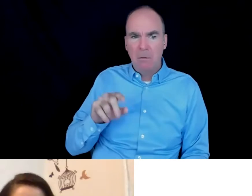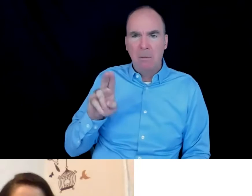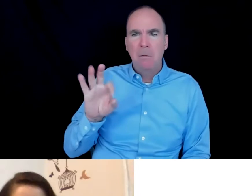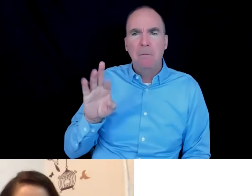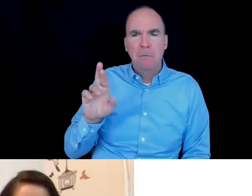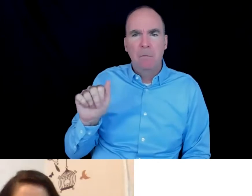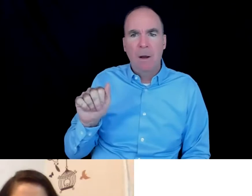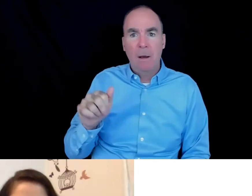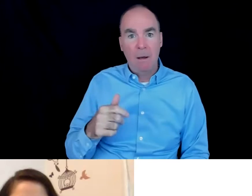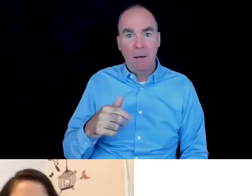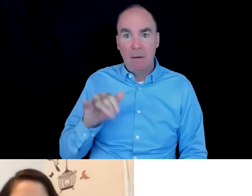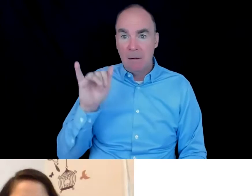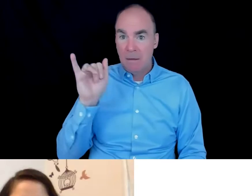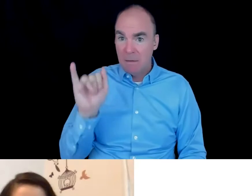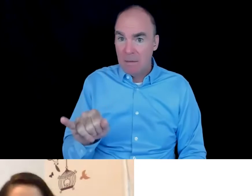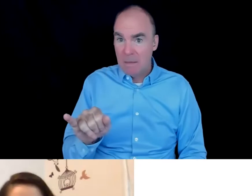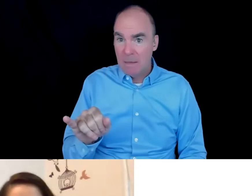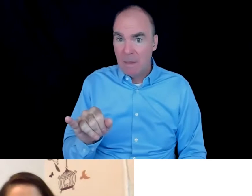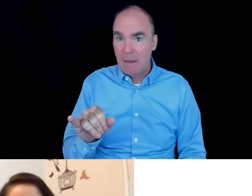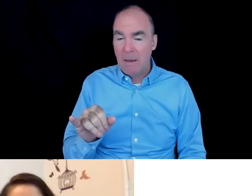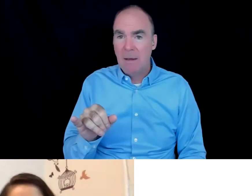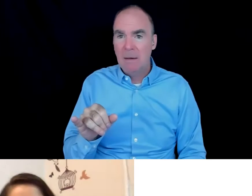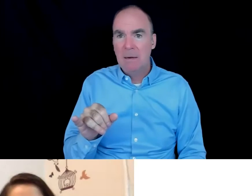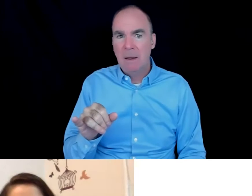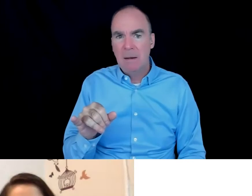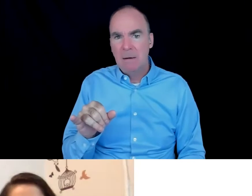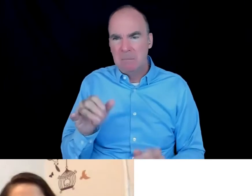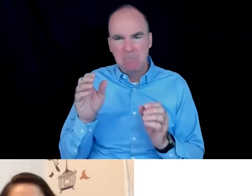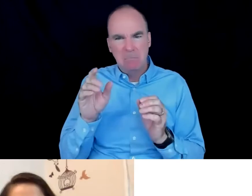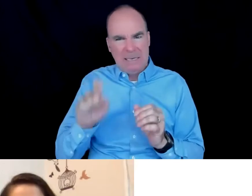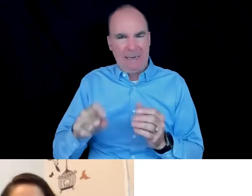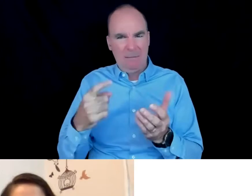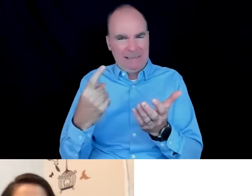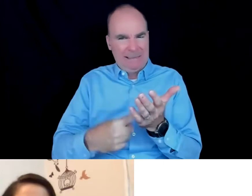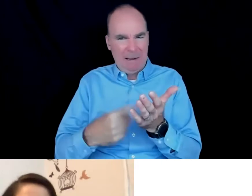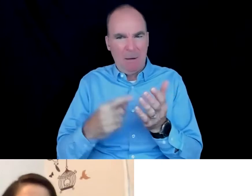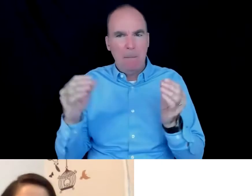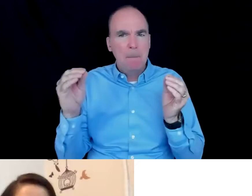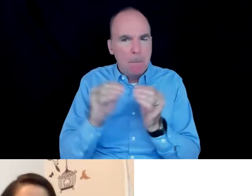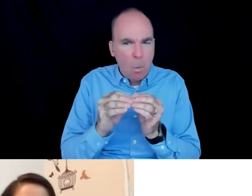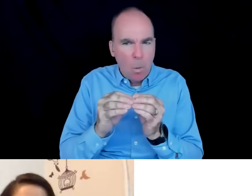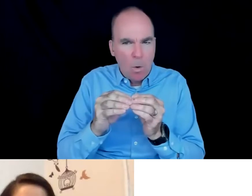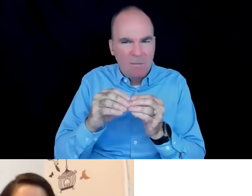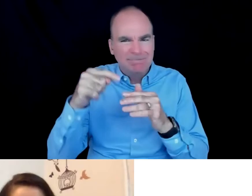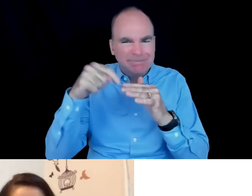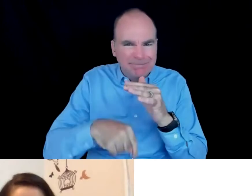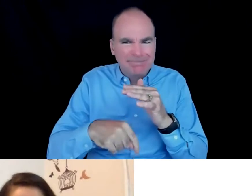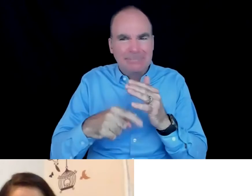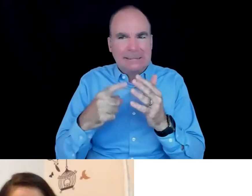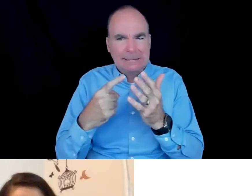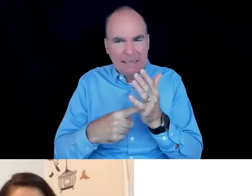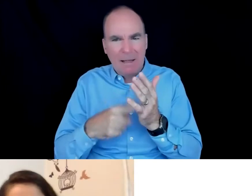and I hope we also do talk about the needs of people who are experiencing firstly different kinds